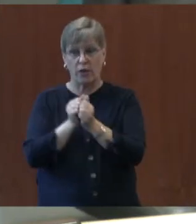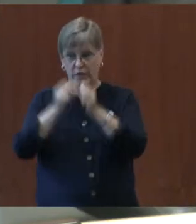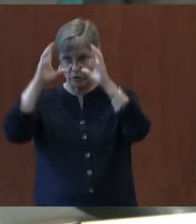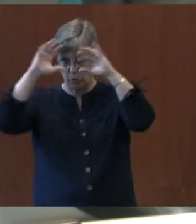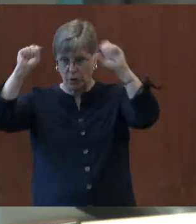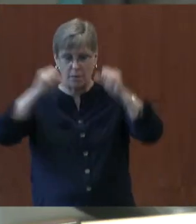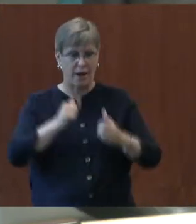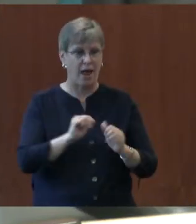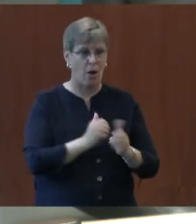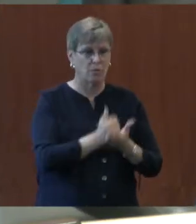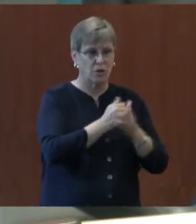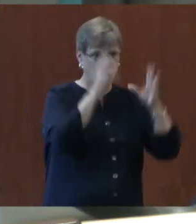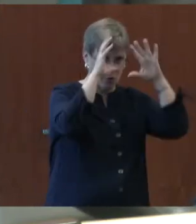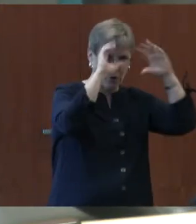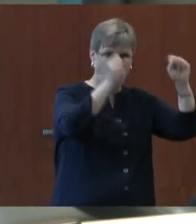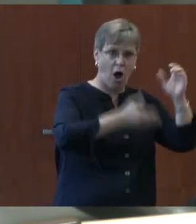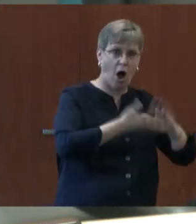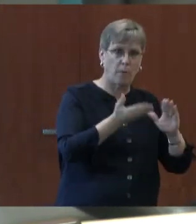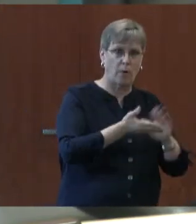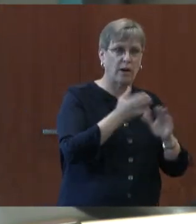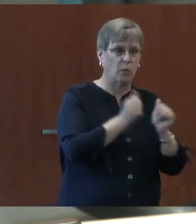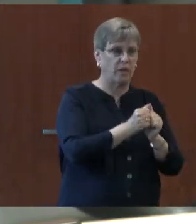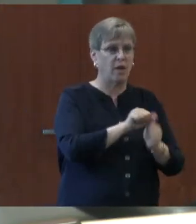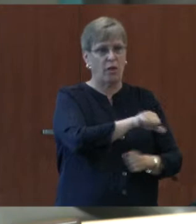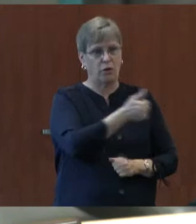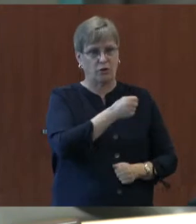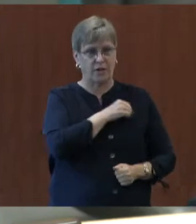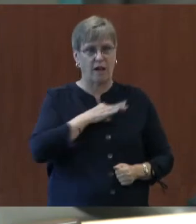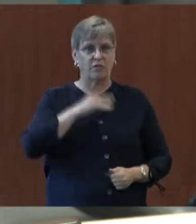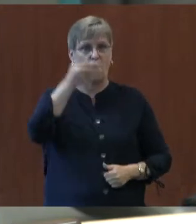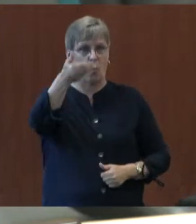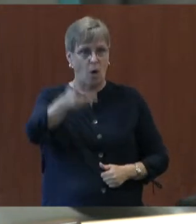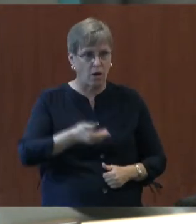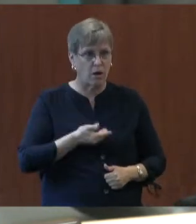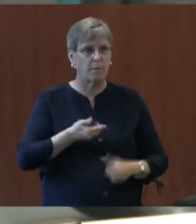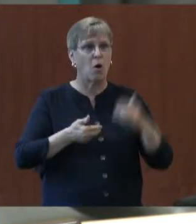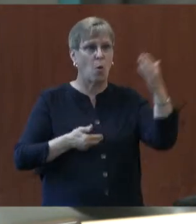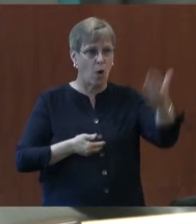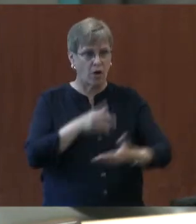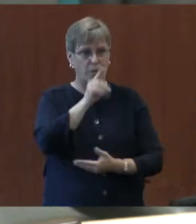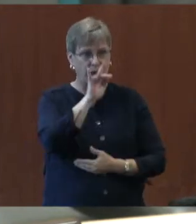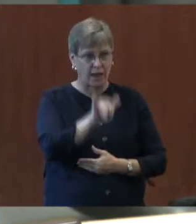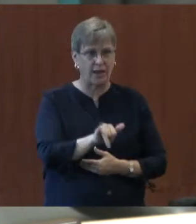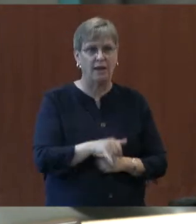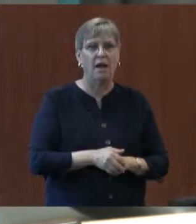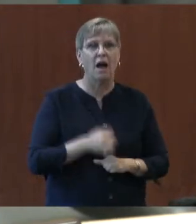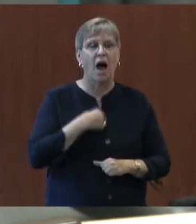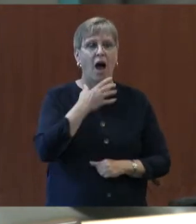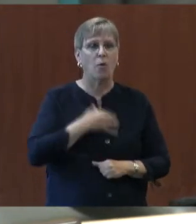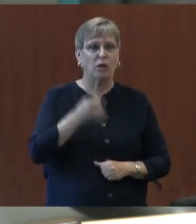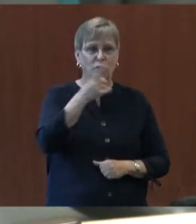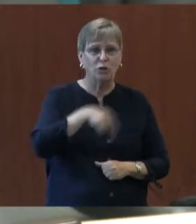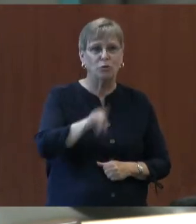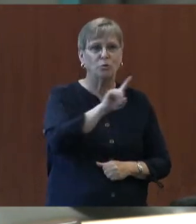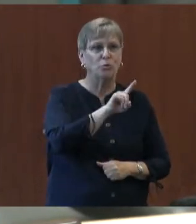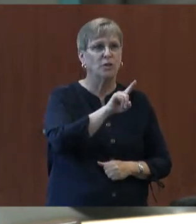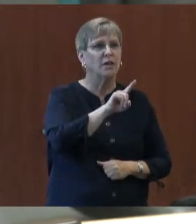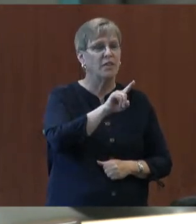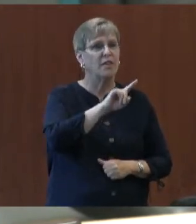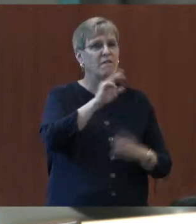superintendent operate with the rest of the staff. So welcome, Kelly. I wish you the very, very